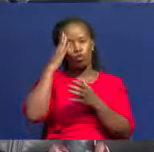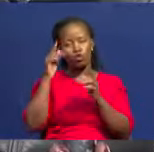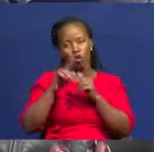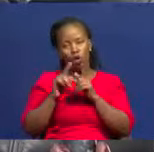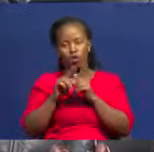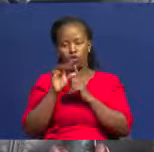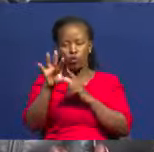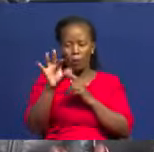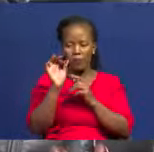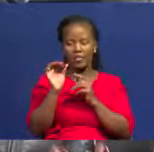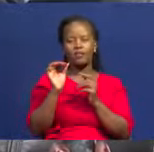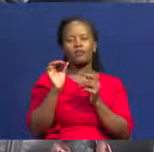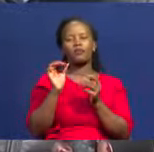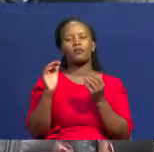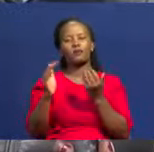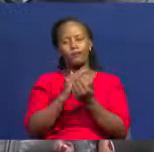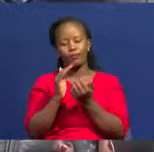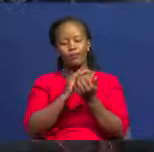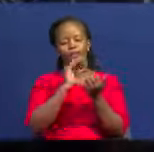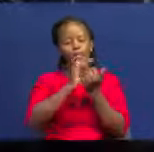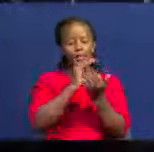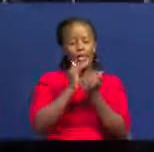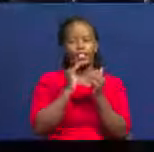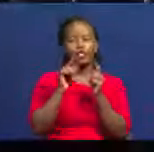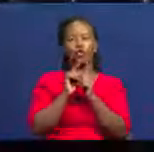nurture them, and commercialize whatever they are able to do.